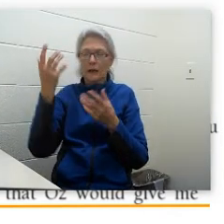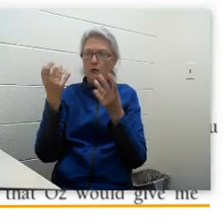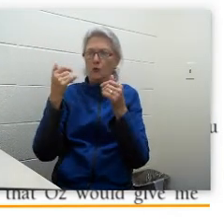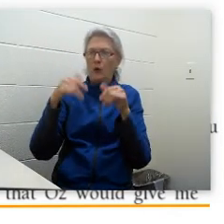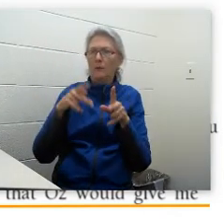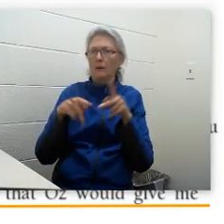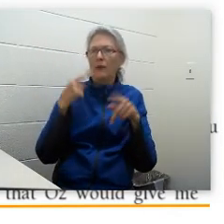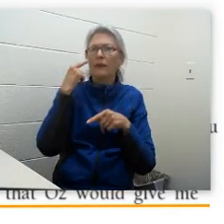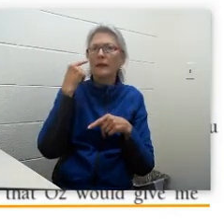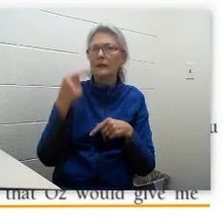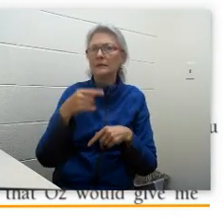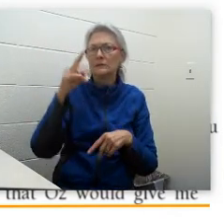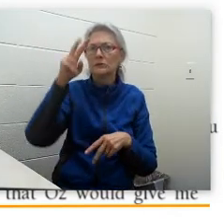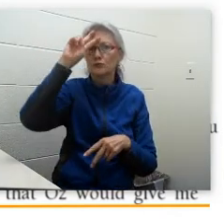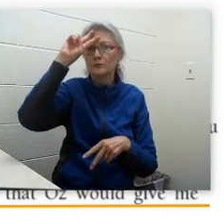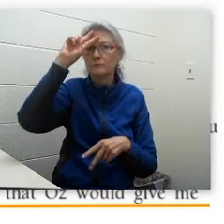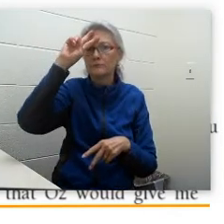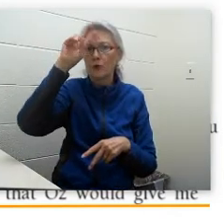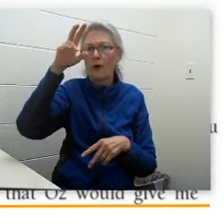fool.